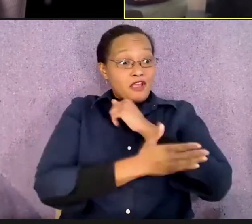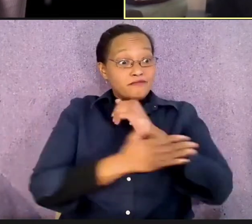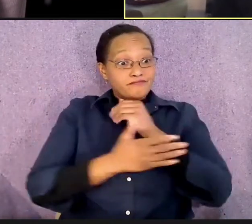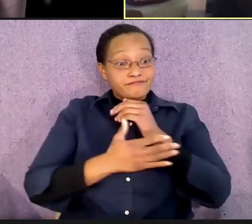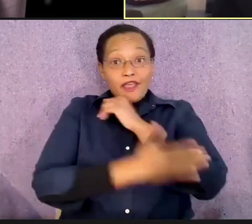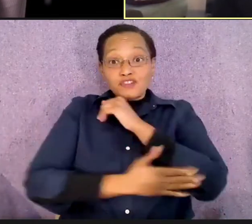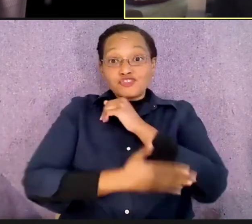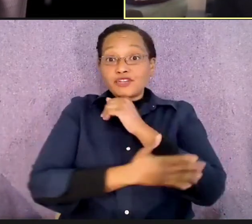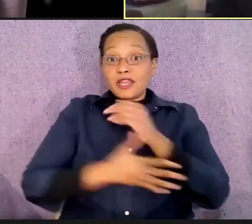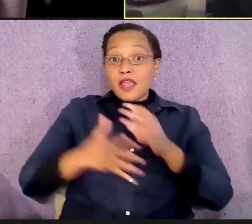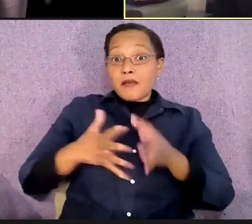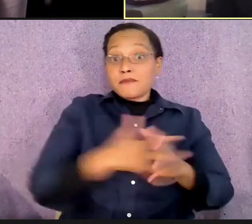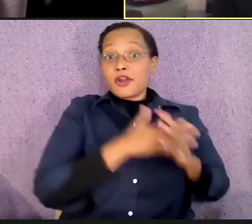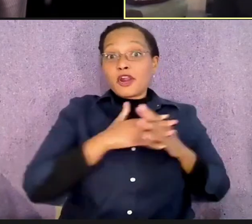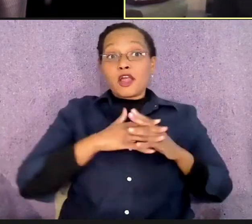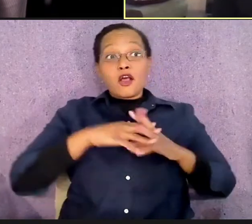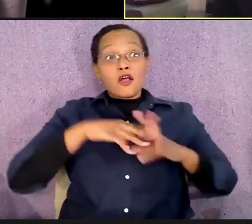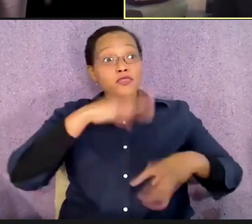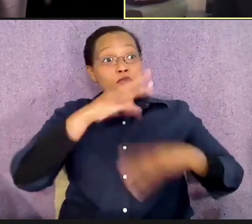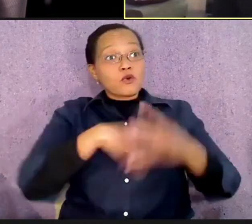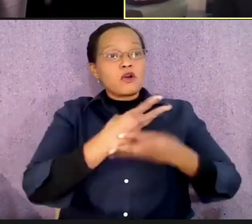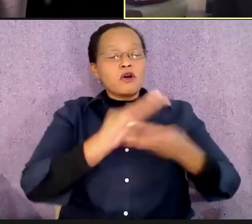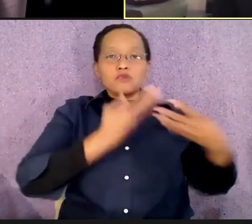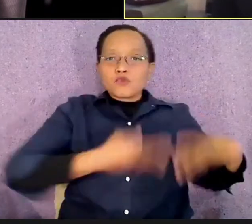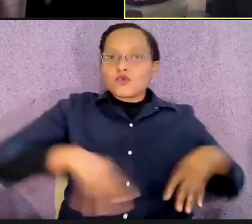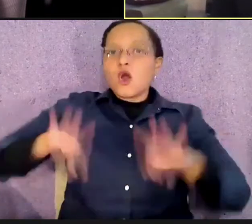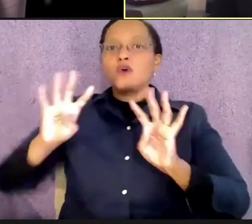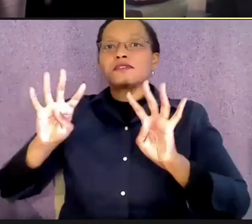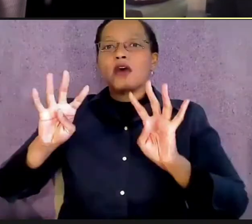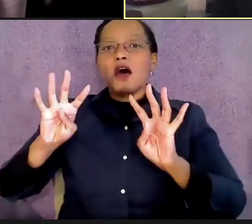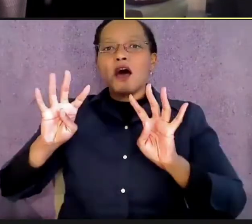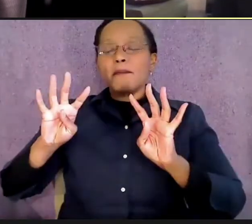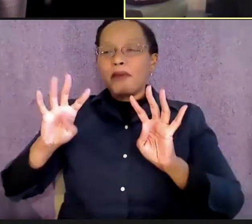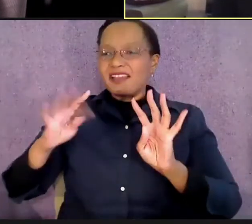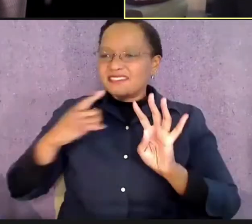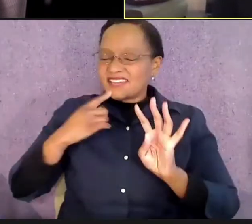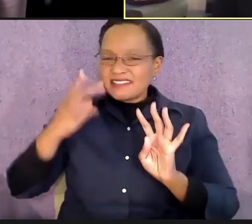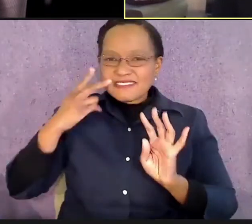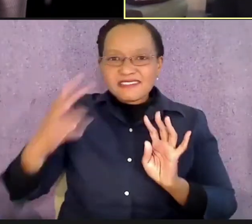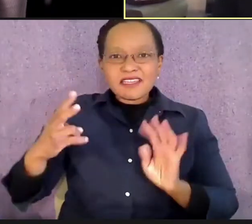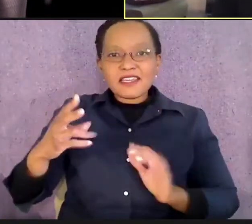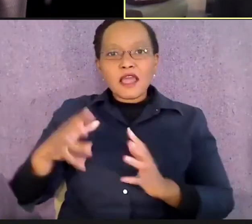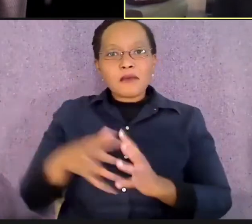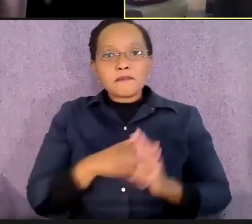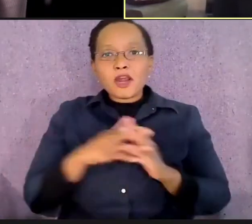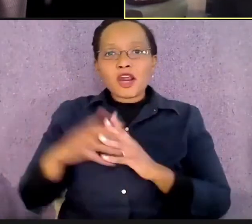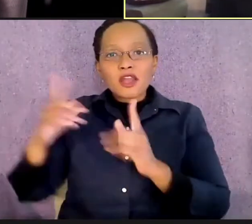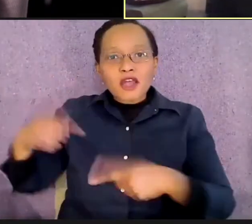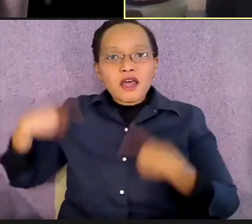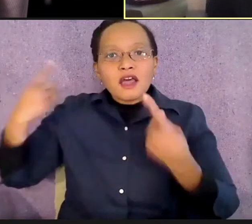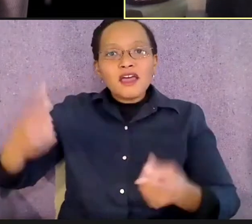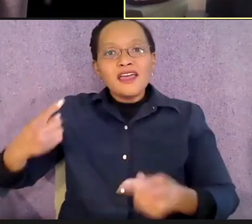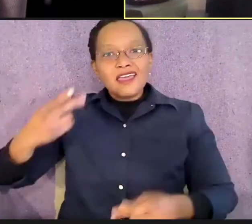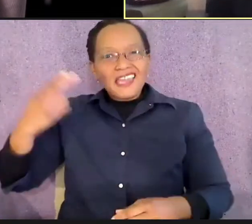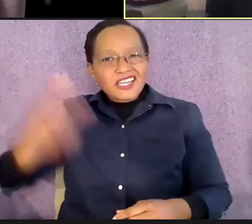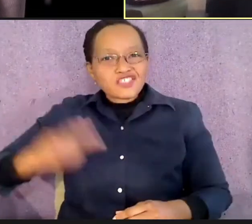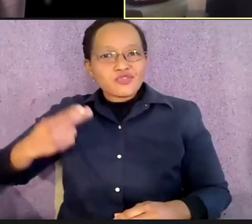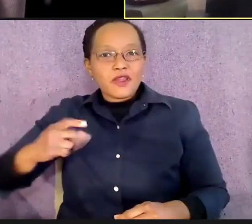America's history of policing that ends up with the death of Black people and indigenous folks and people of color